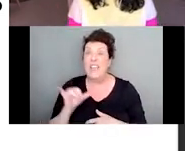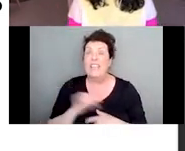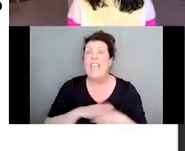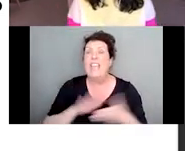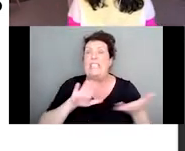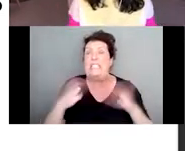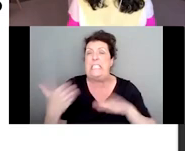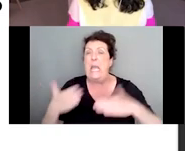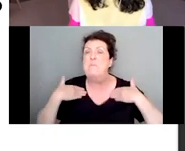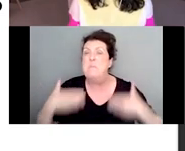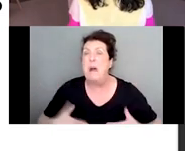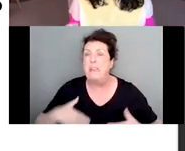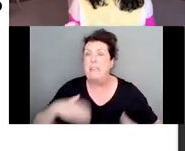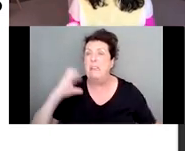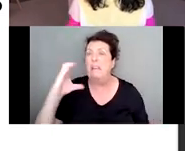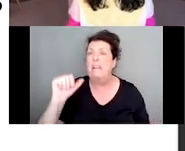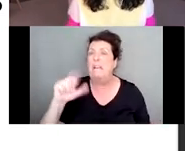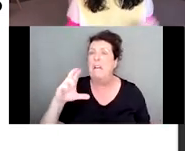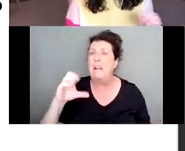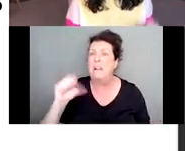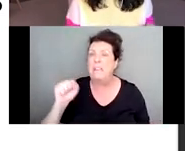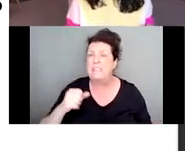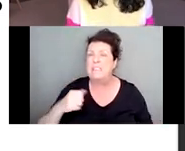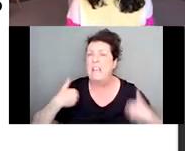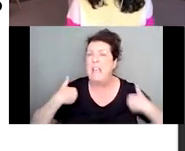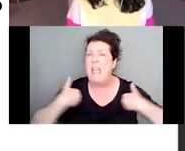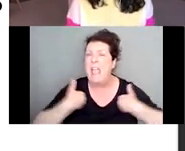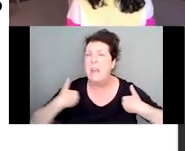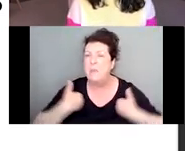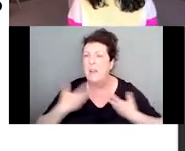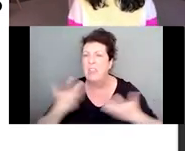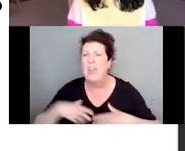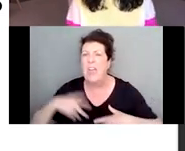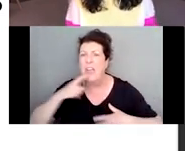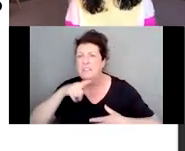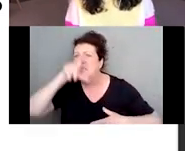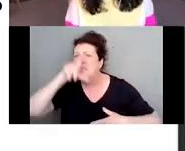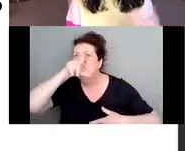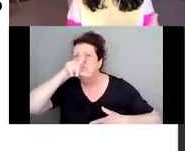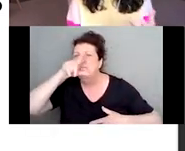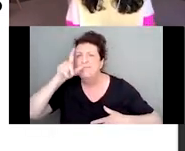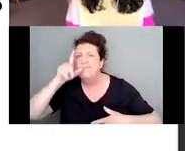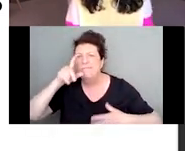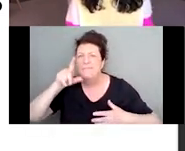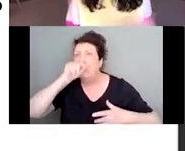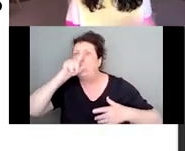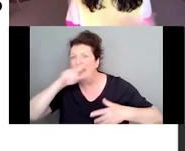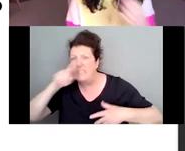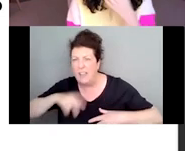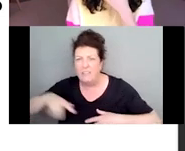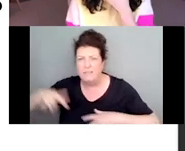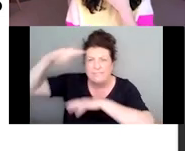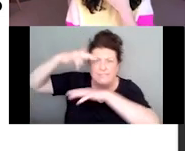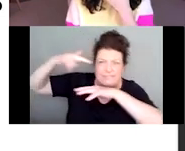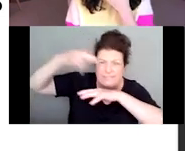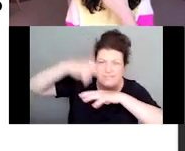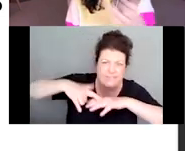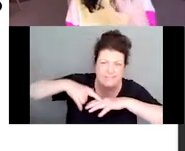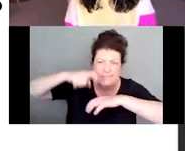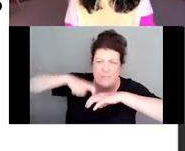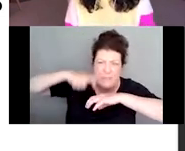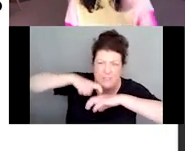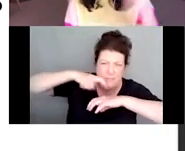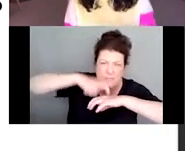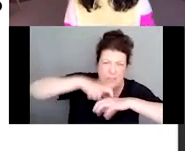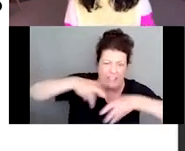by vultures. And then it's like, Oh crap, how is this going to work and hang together? Um, and the thing, the problem I ran into really quickly was I was,